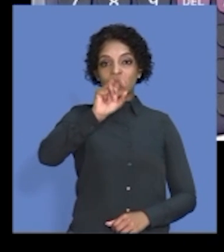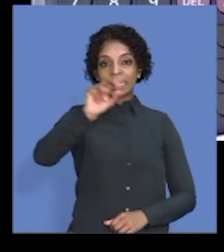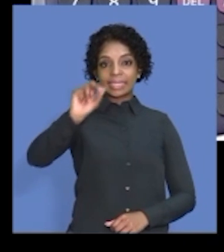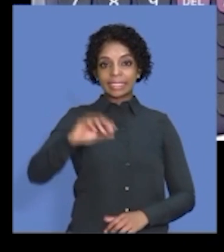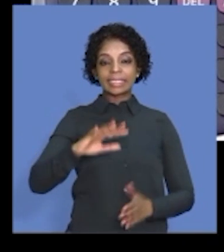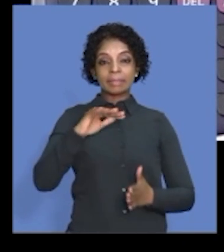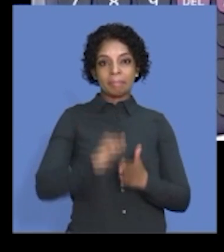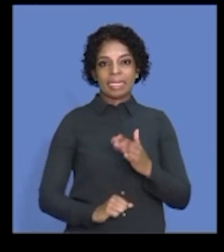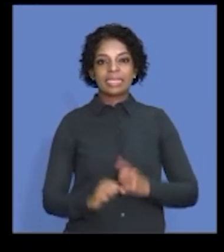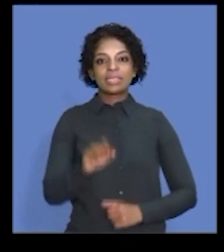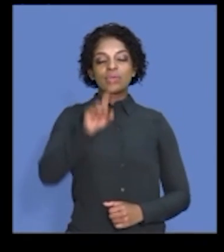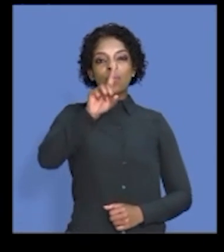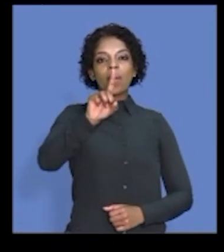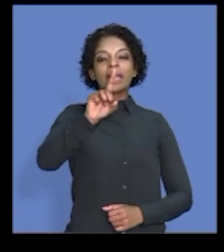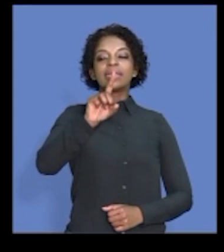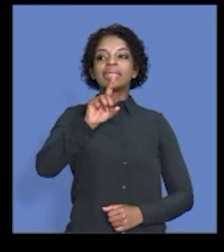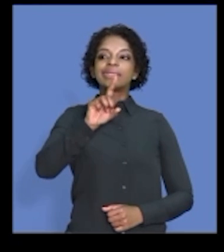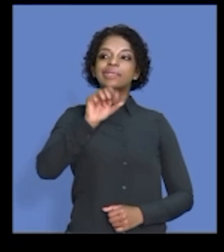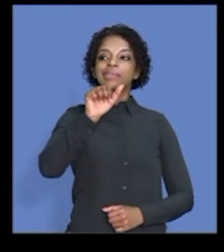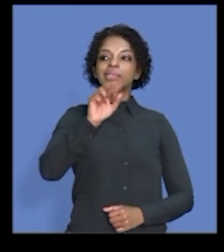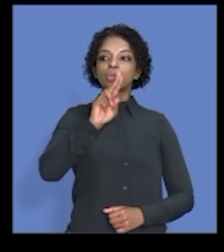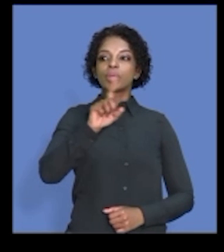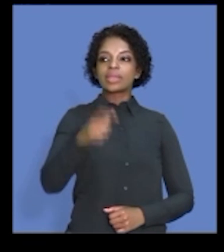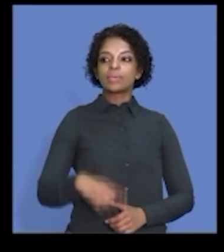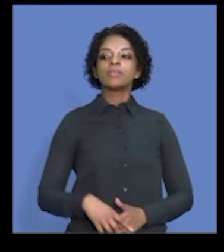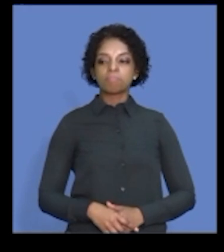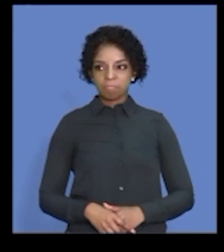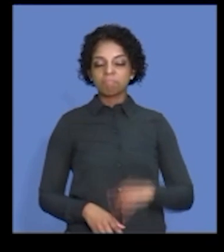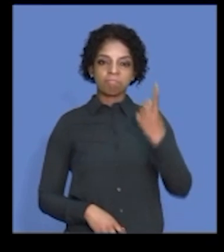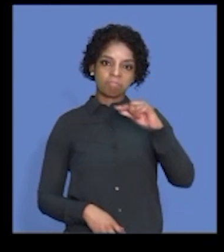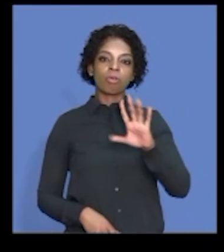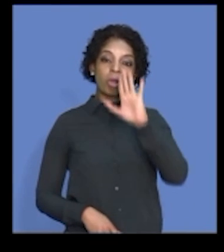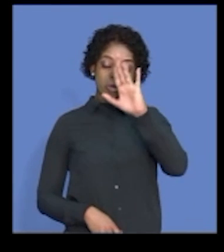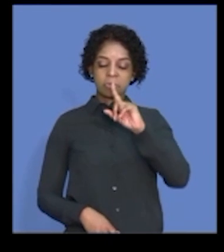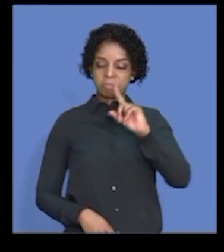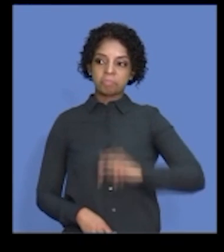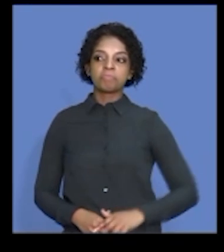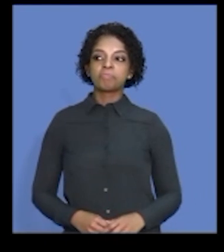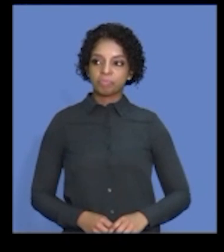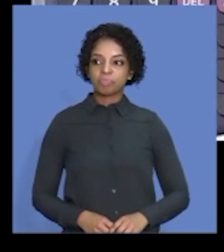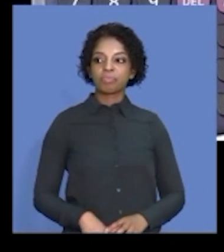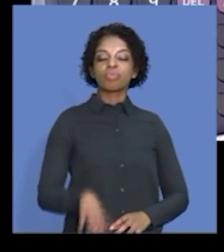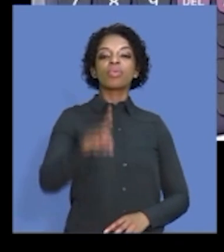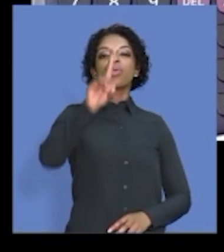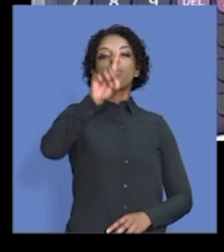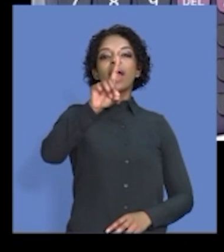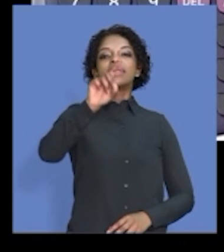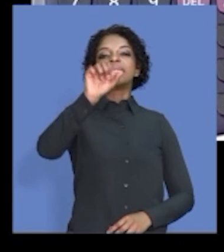it 162,000? Let's just check. So we have the correct figure. That's right. 162,000.